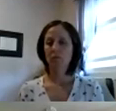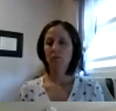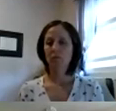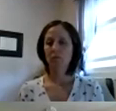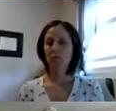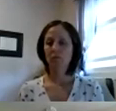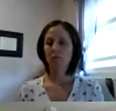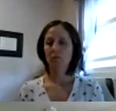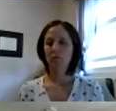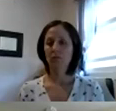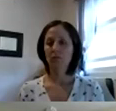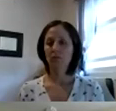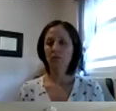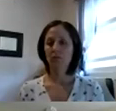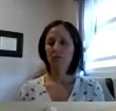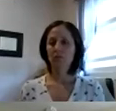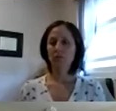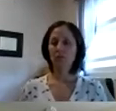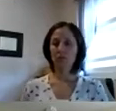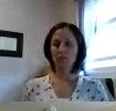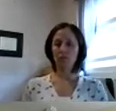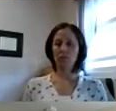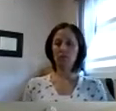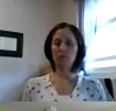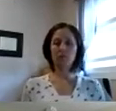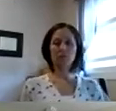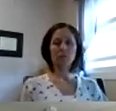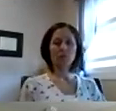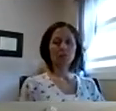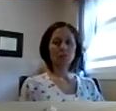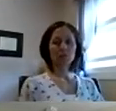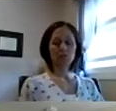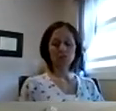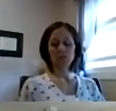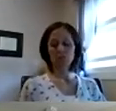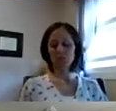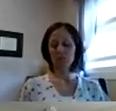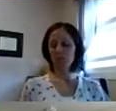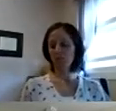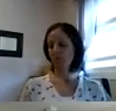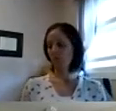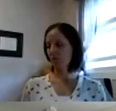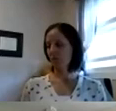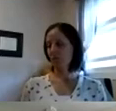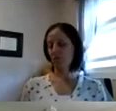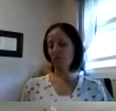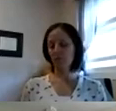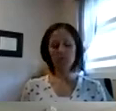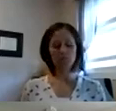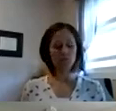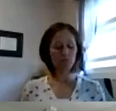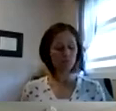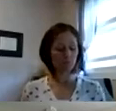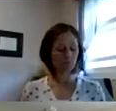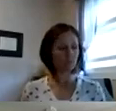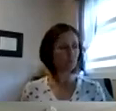And I think at this point, Andrew, if it's okay, before we move on and turn it over to Rebecca to talk about Residencies for